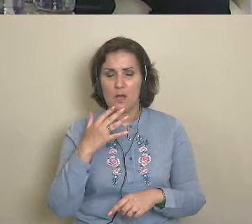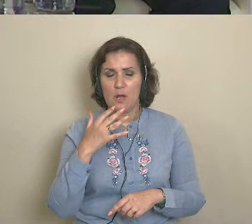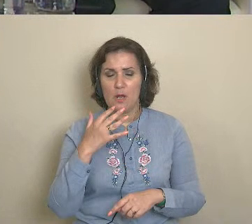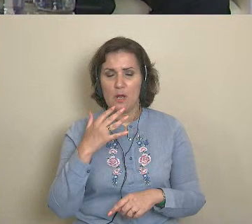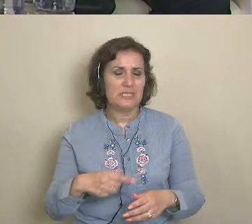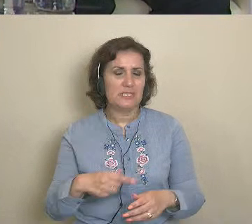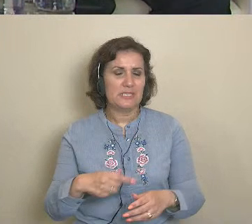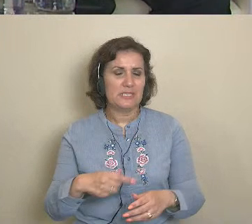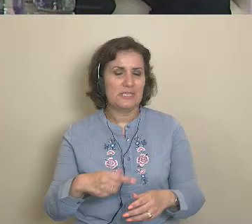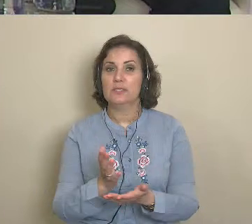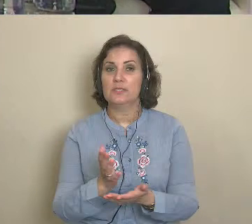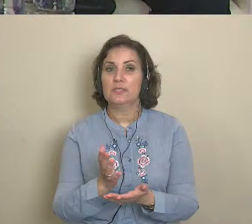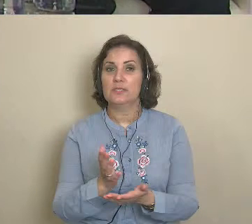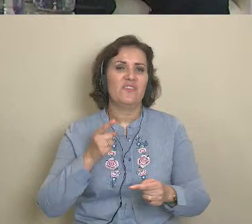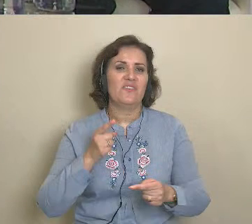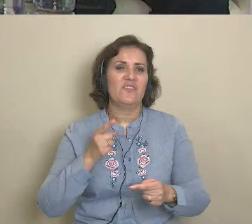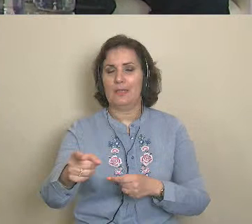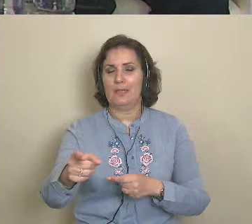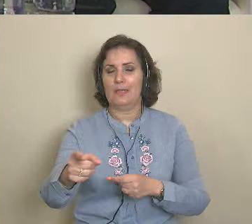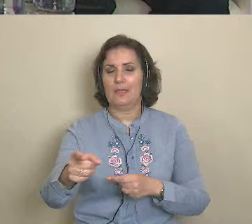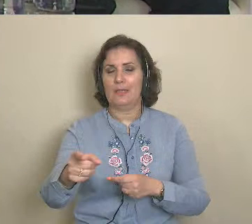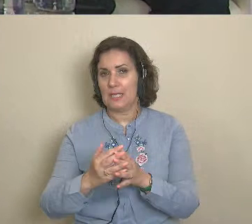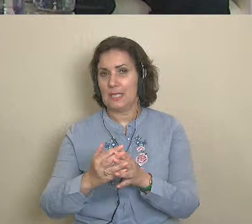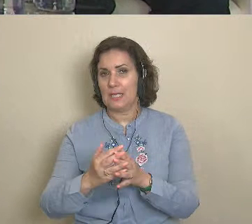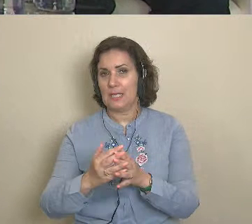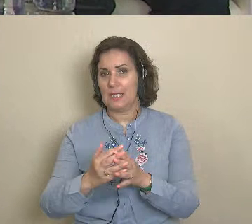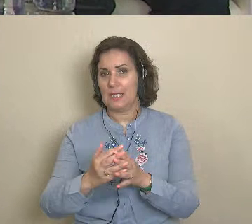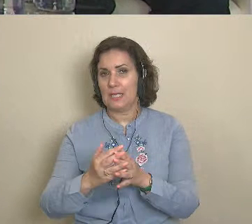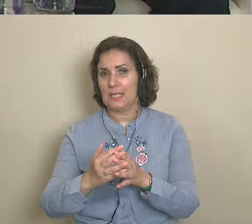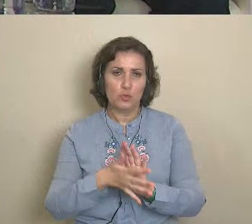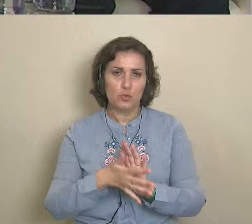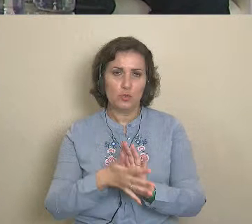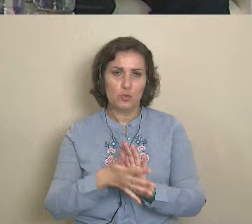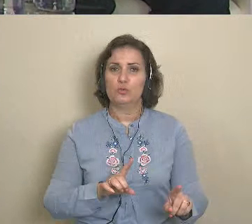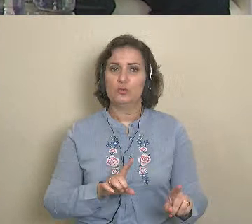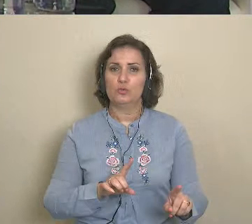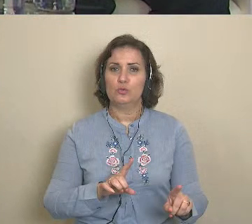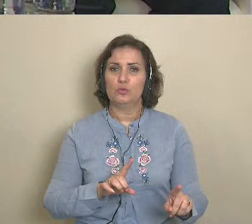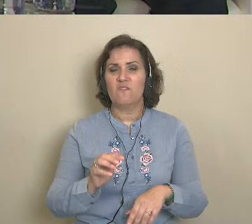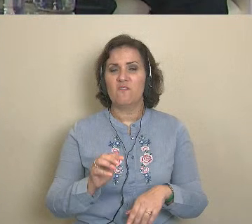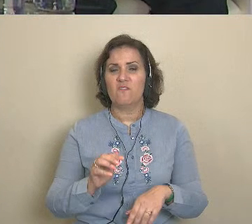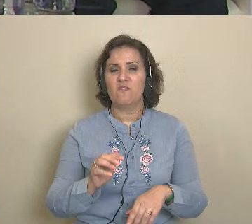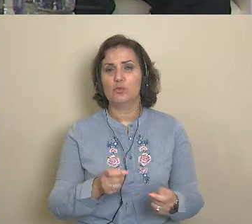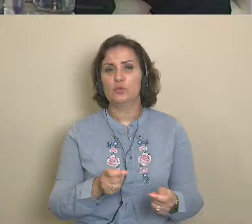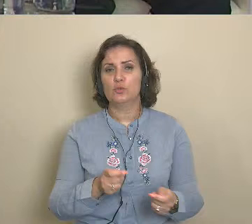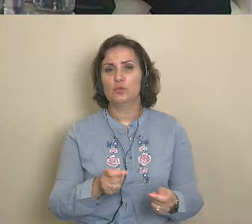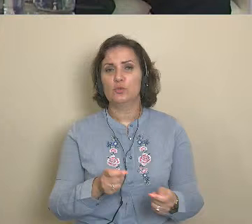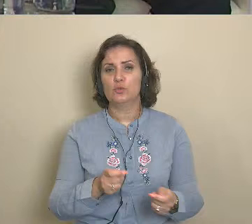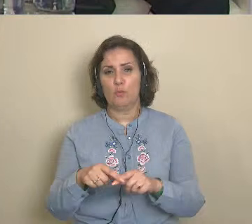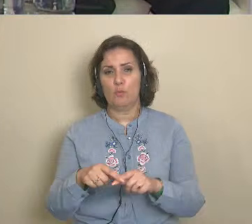to deliver these to polling stations, and some of them are located in remote places. And the delivery